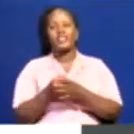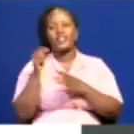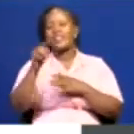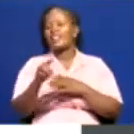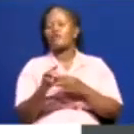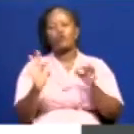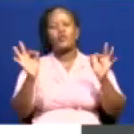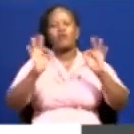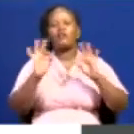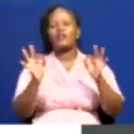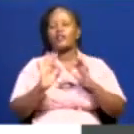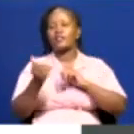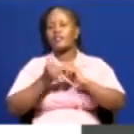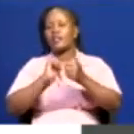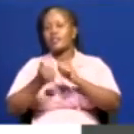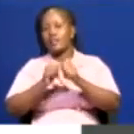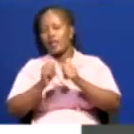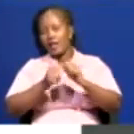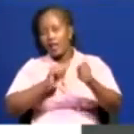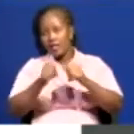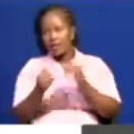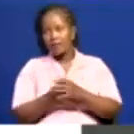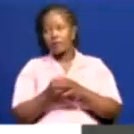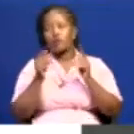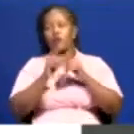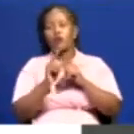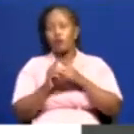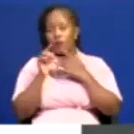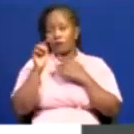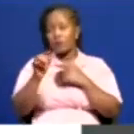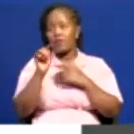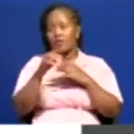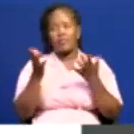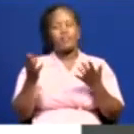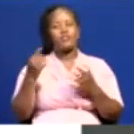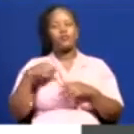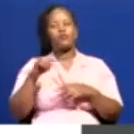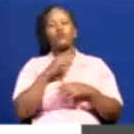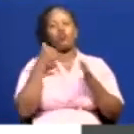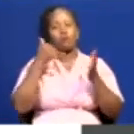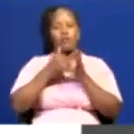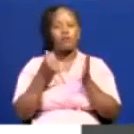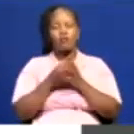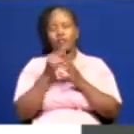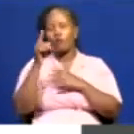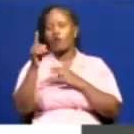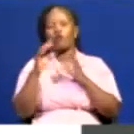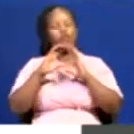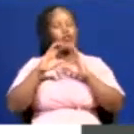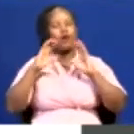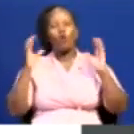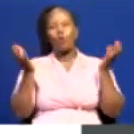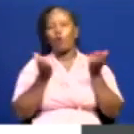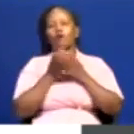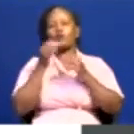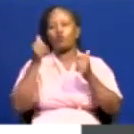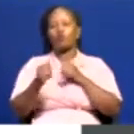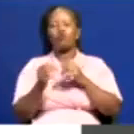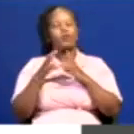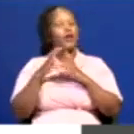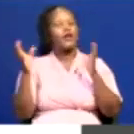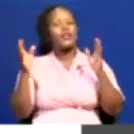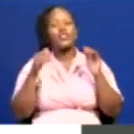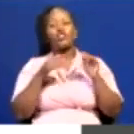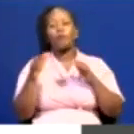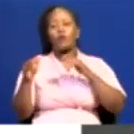game altogether. As well as being staged in one of the World Cup stadiums, for sure it's going to be an amazing opportunity, not